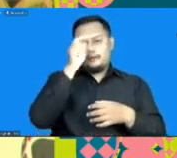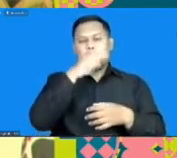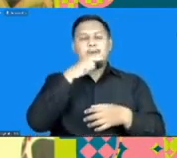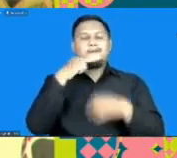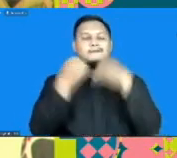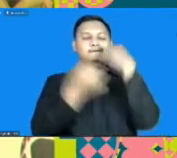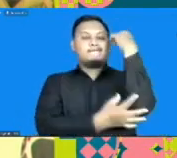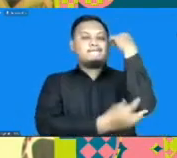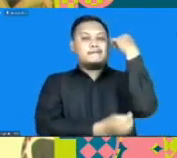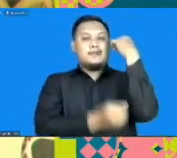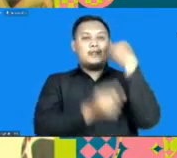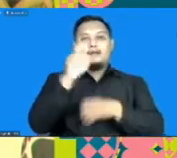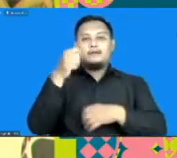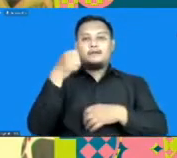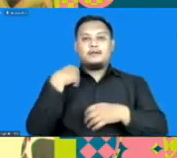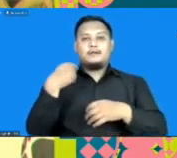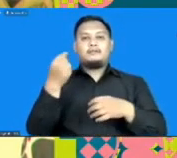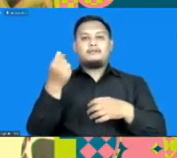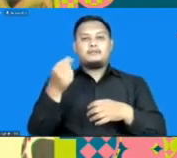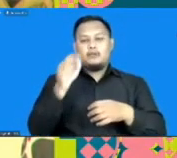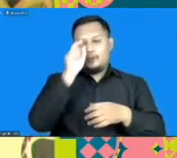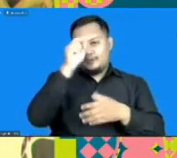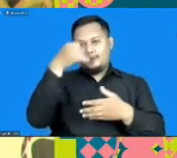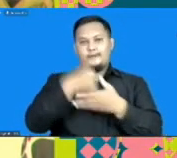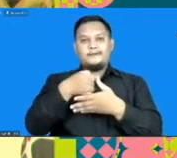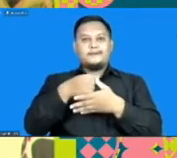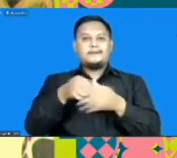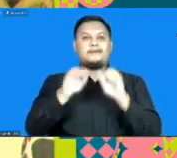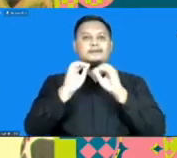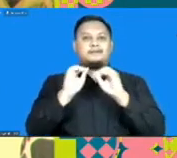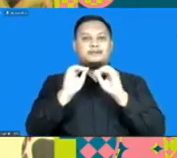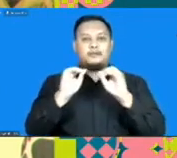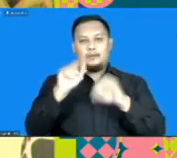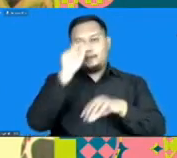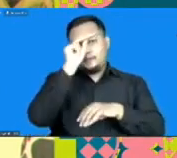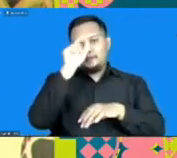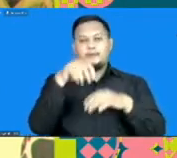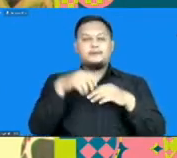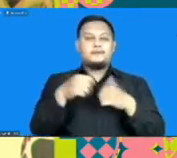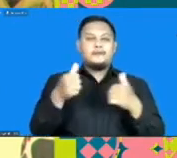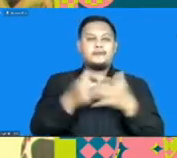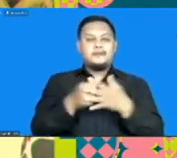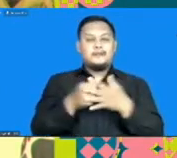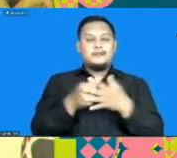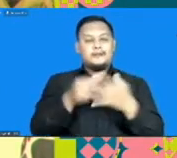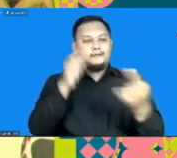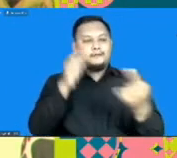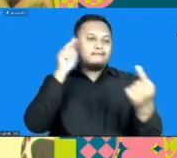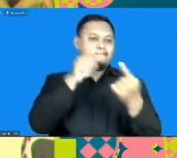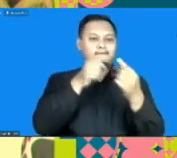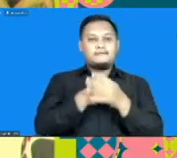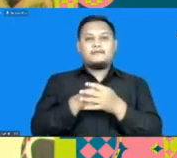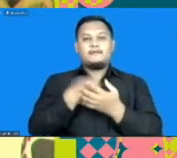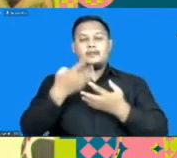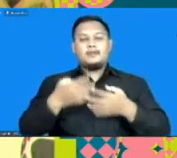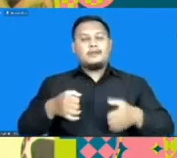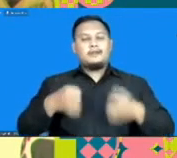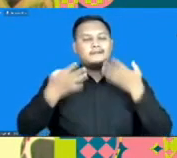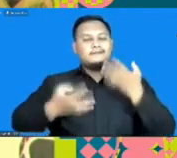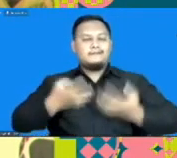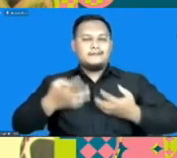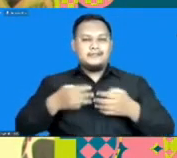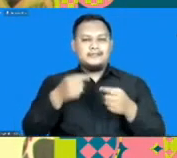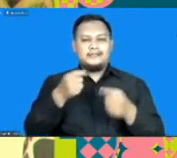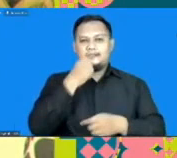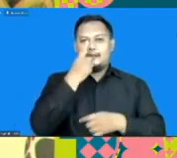in education, to actually start to move to a green energy. So country always have problem when they have to divide resources,